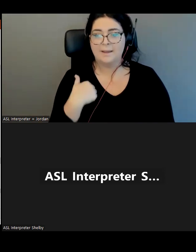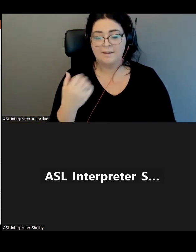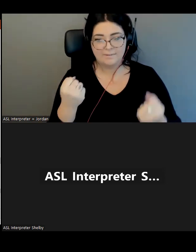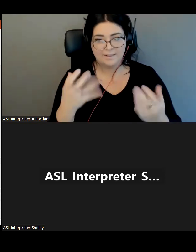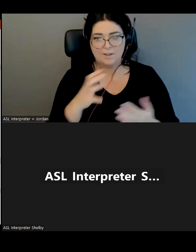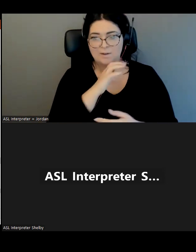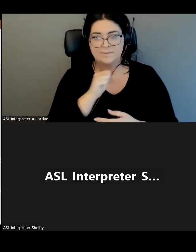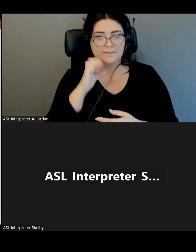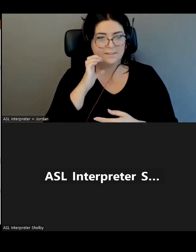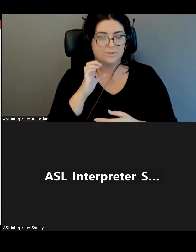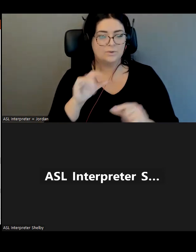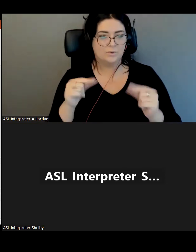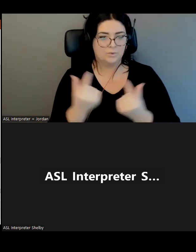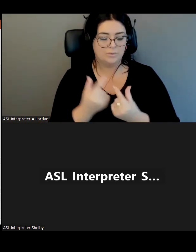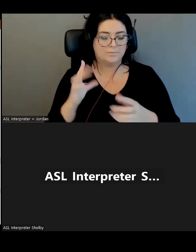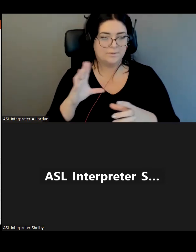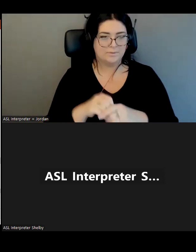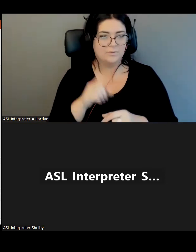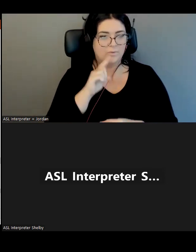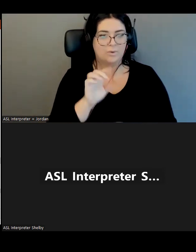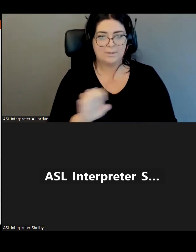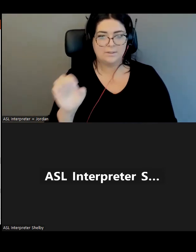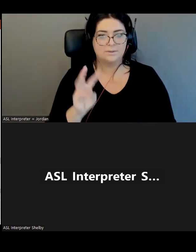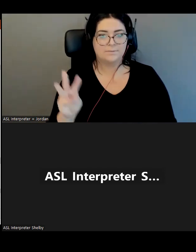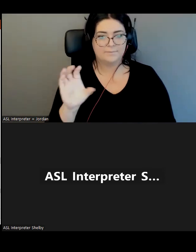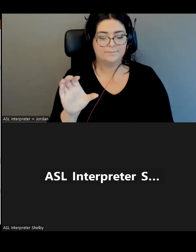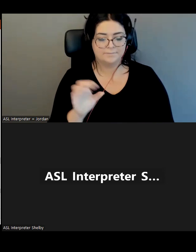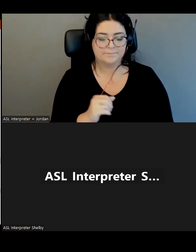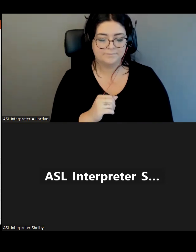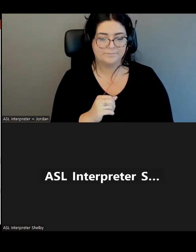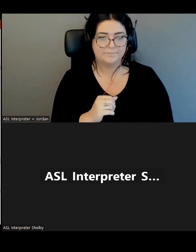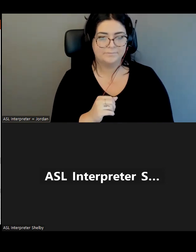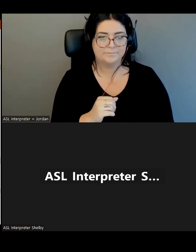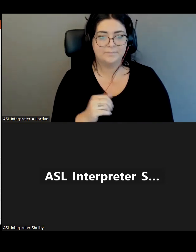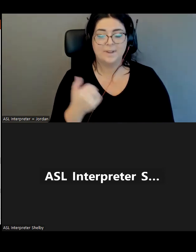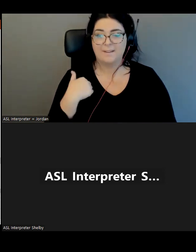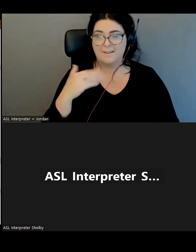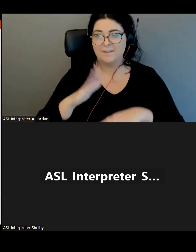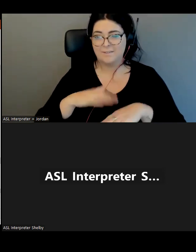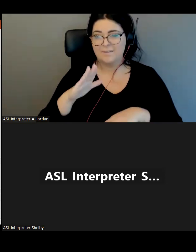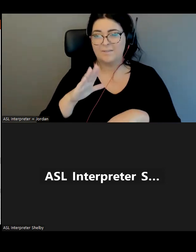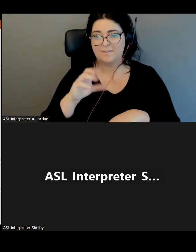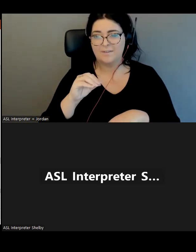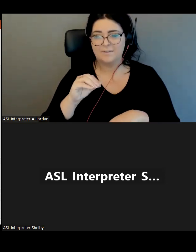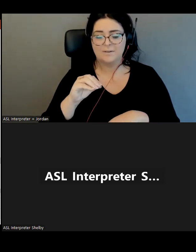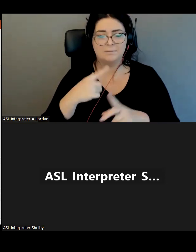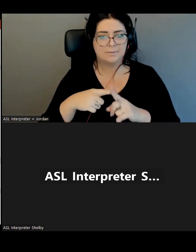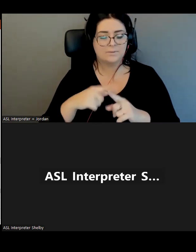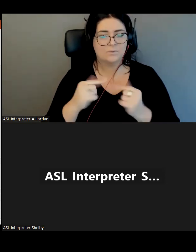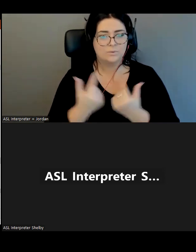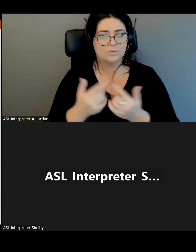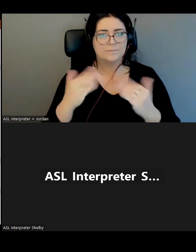senior groups that are part of the Eastern Regional Wellness Coalition. So we have 50+ groups, we have fitness groups, we